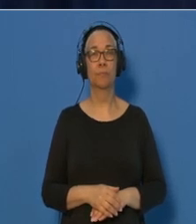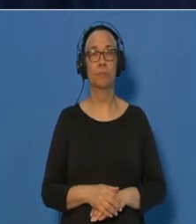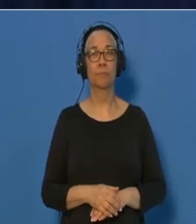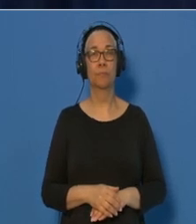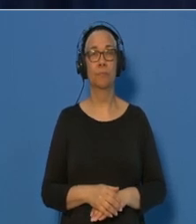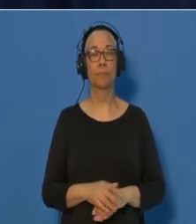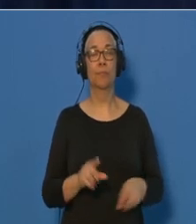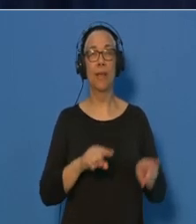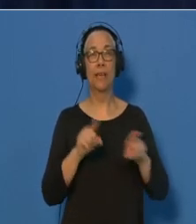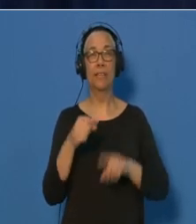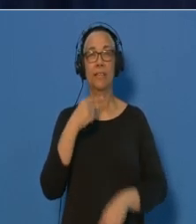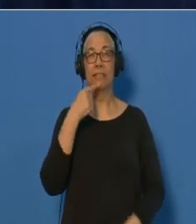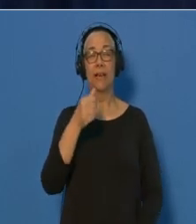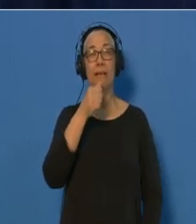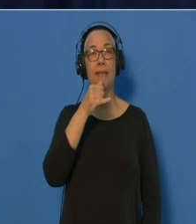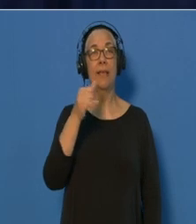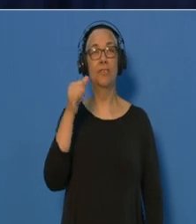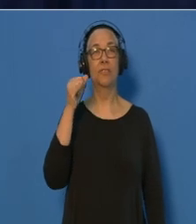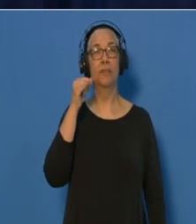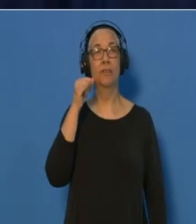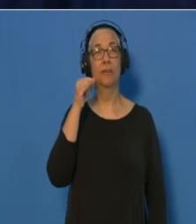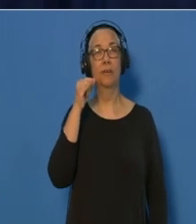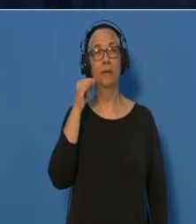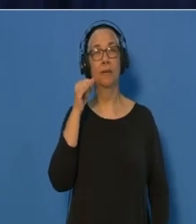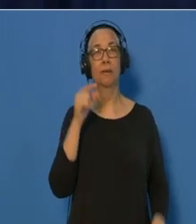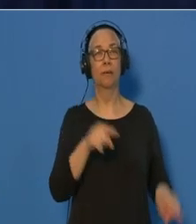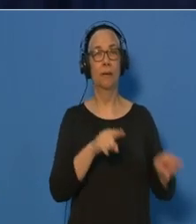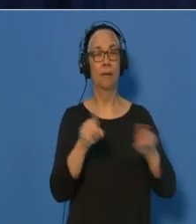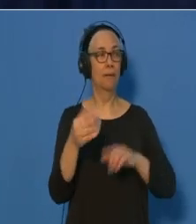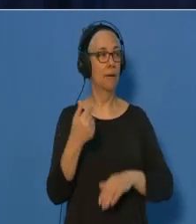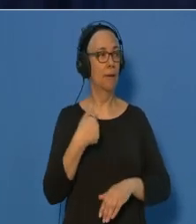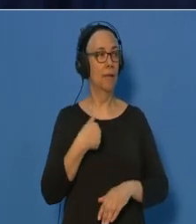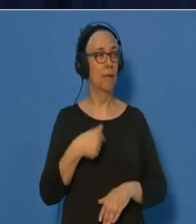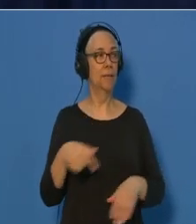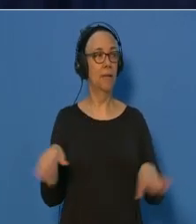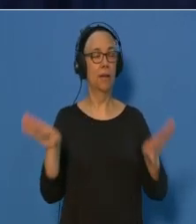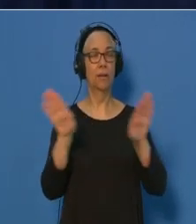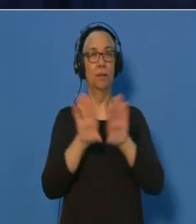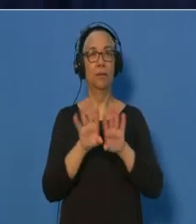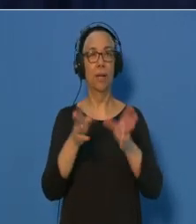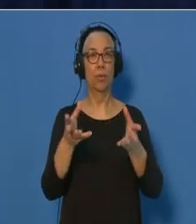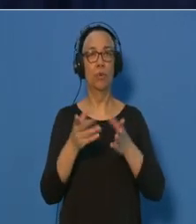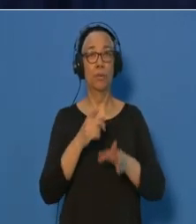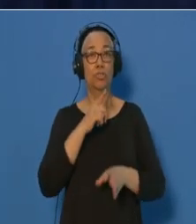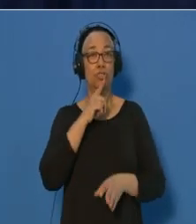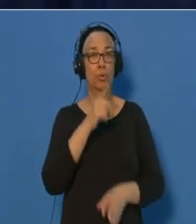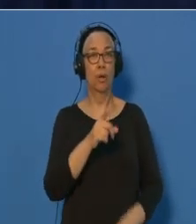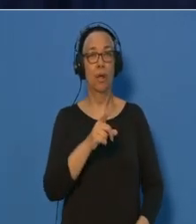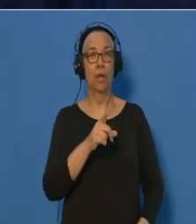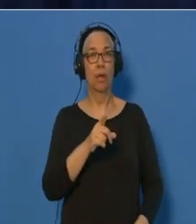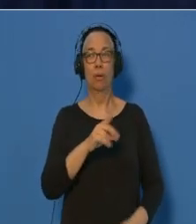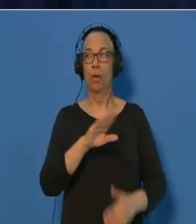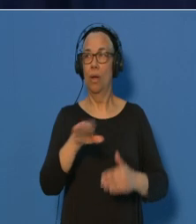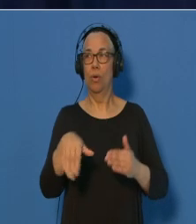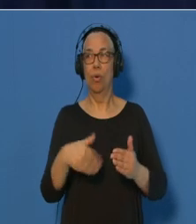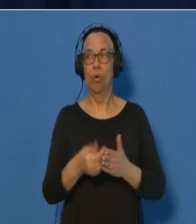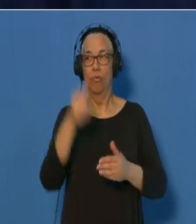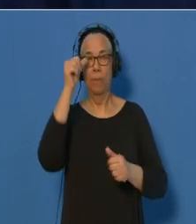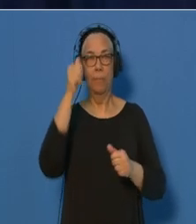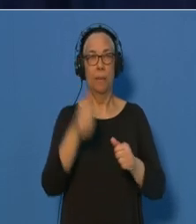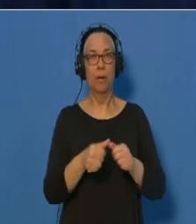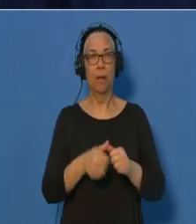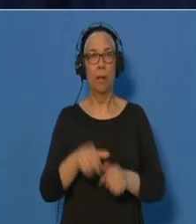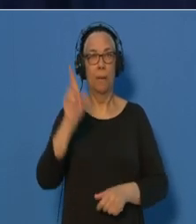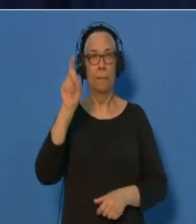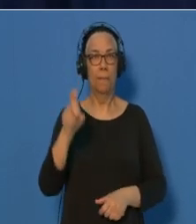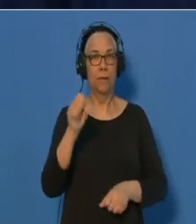As I said yesterday, and as I close, I would like to make sure that we all remember our essential workers who are